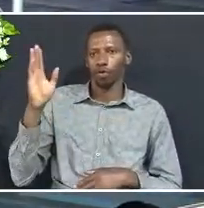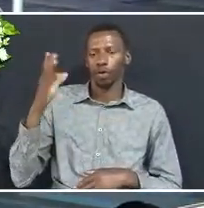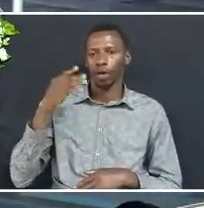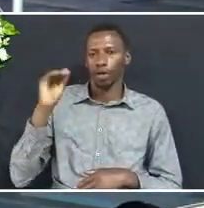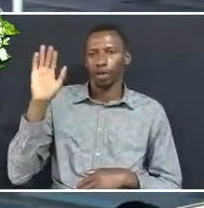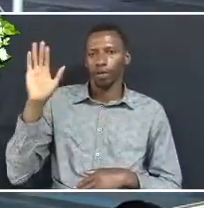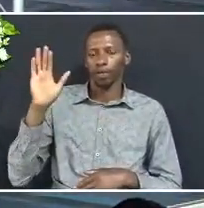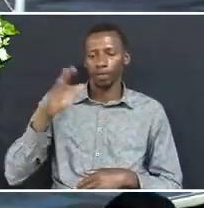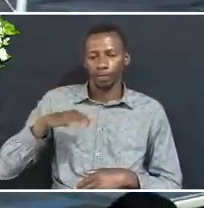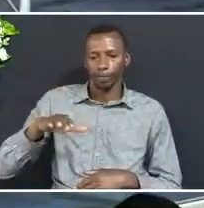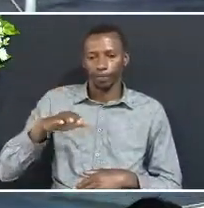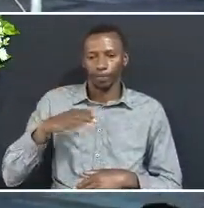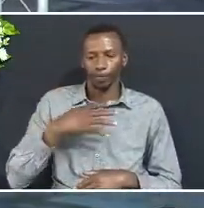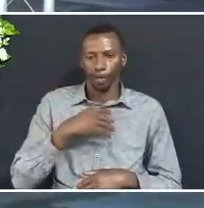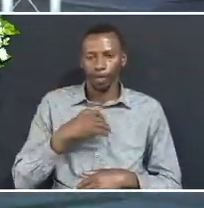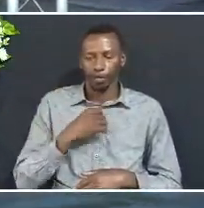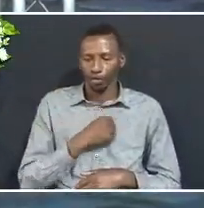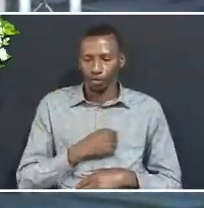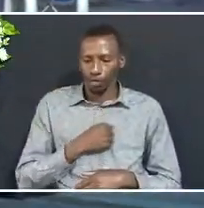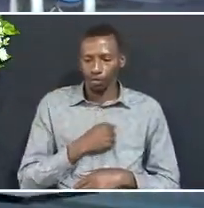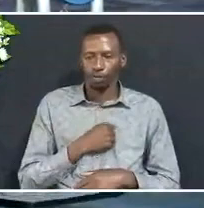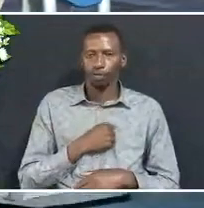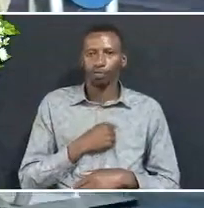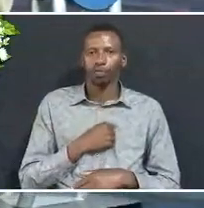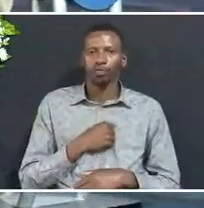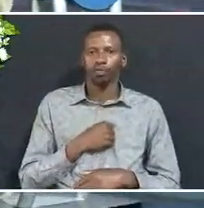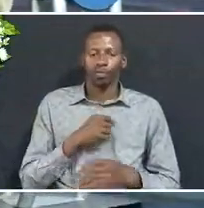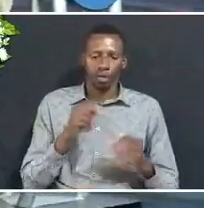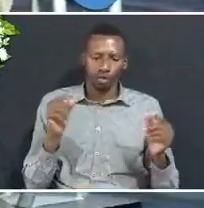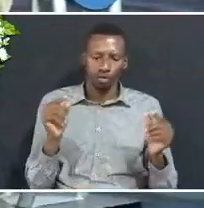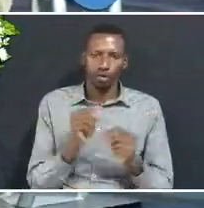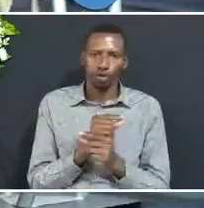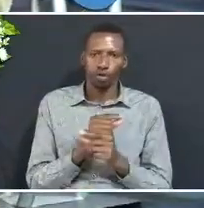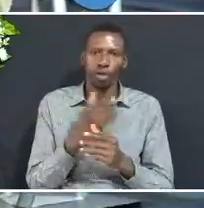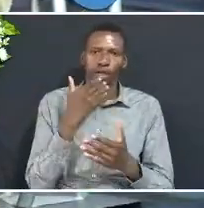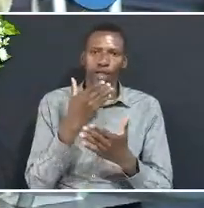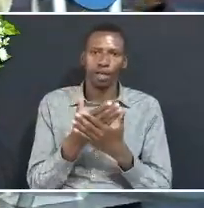confession, brief, thank God for this moment.